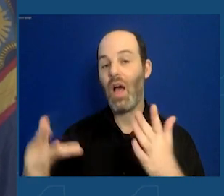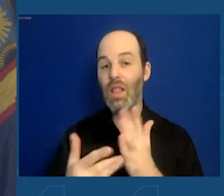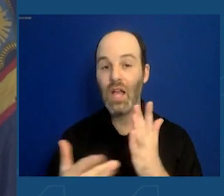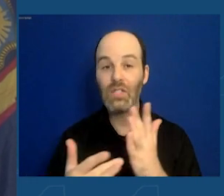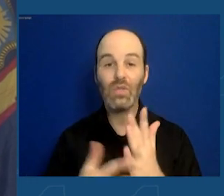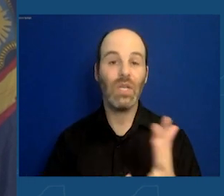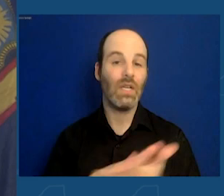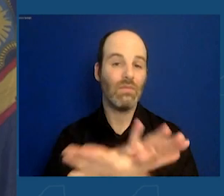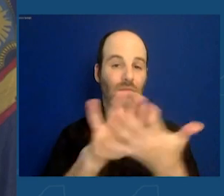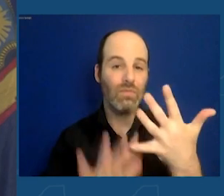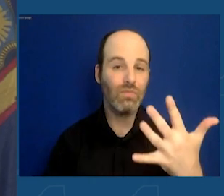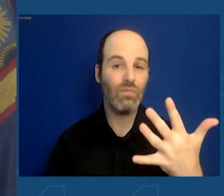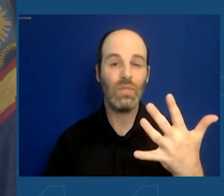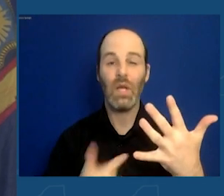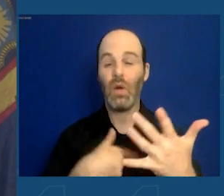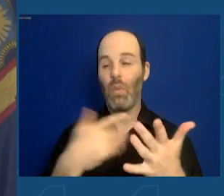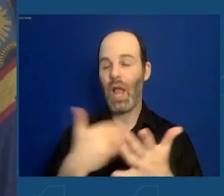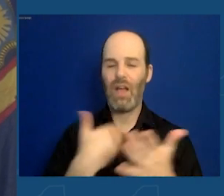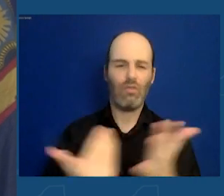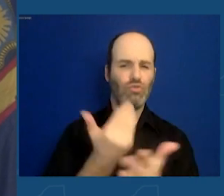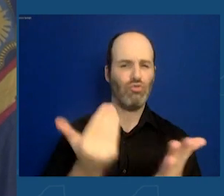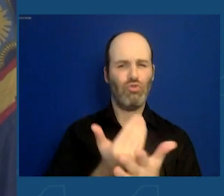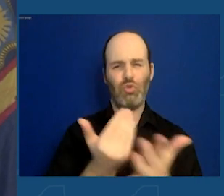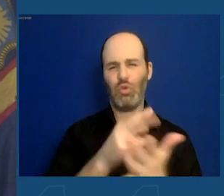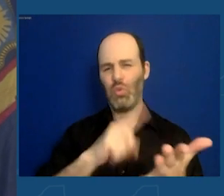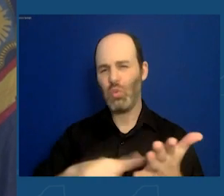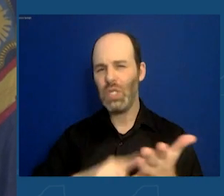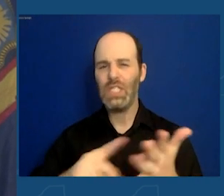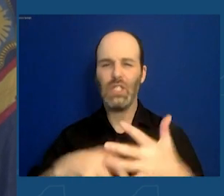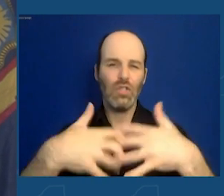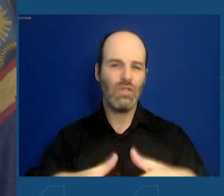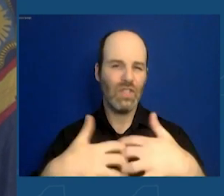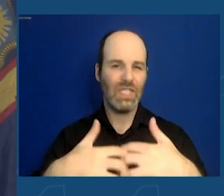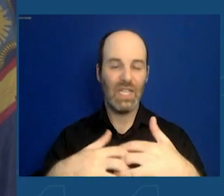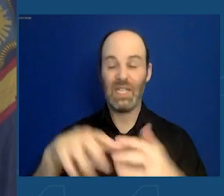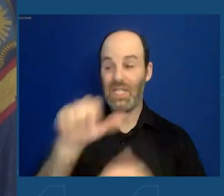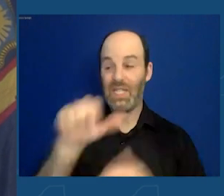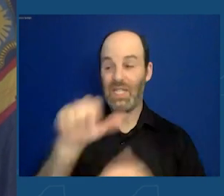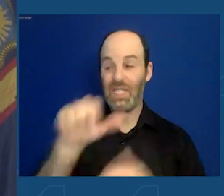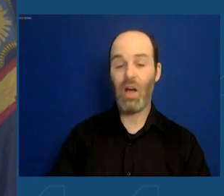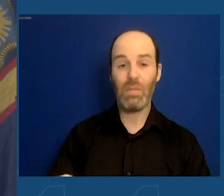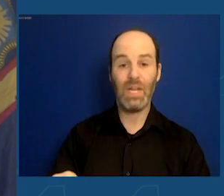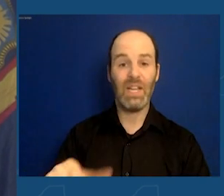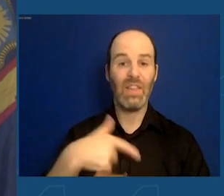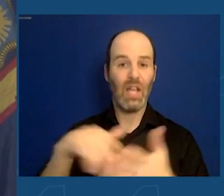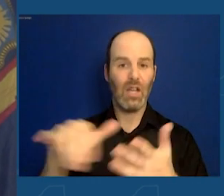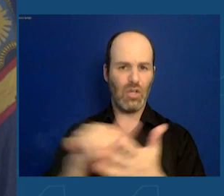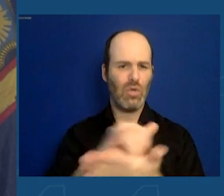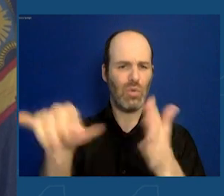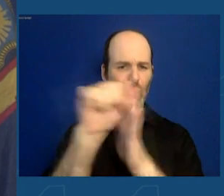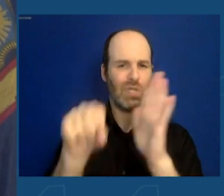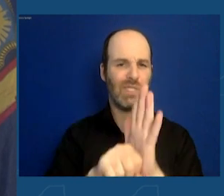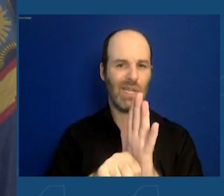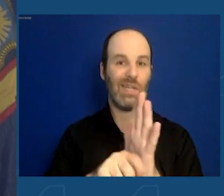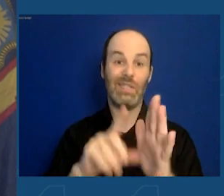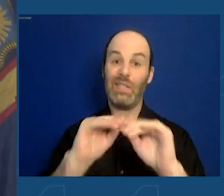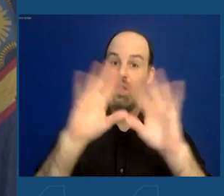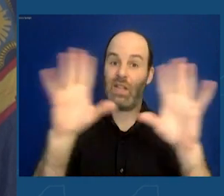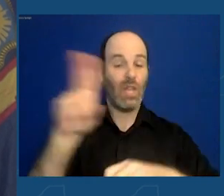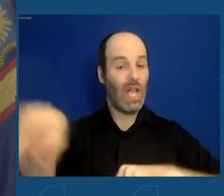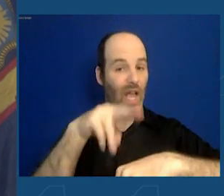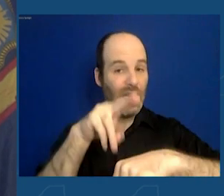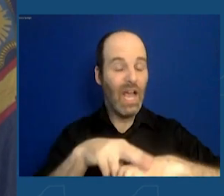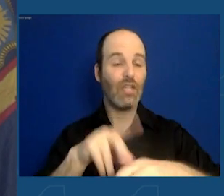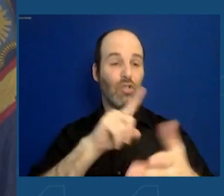And you have state-of-the-art research facilities at Albany Nanotech that New York State is clearly a national research and